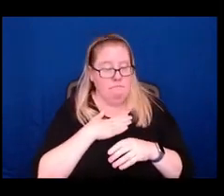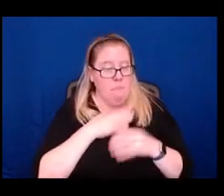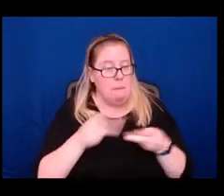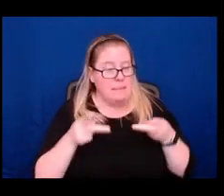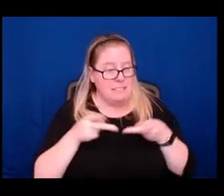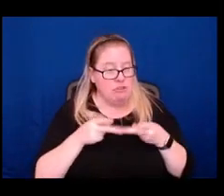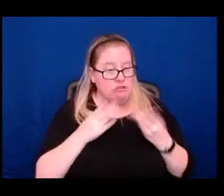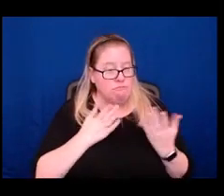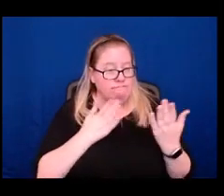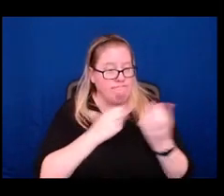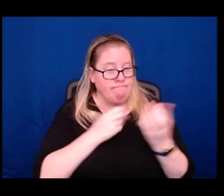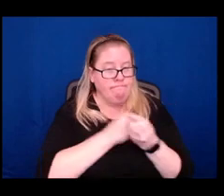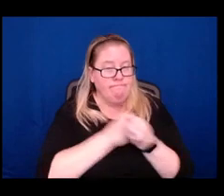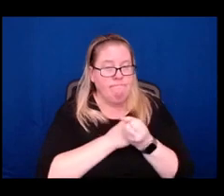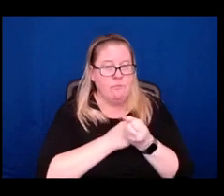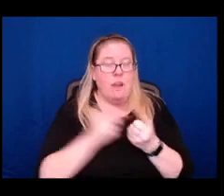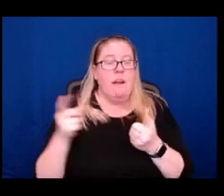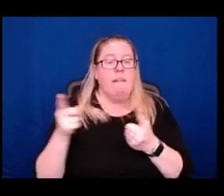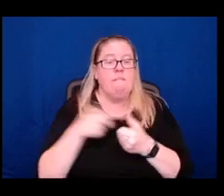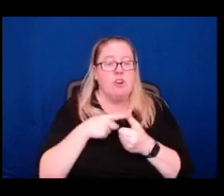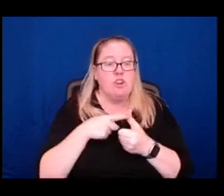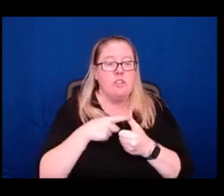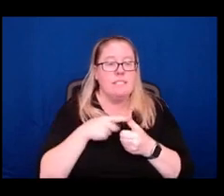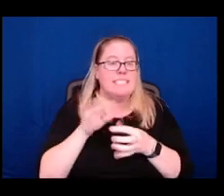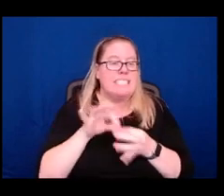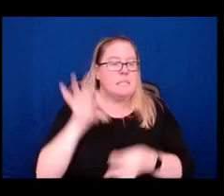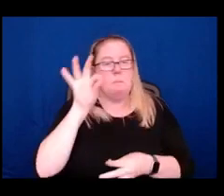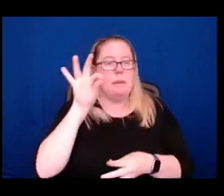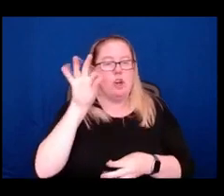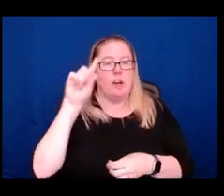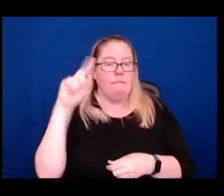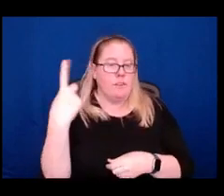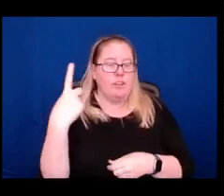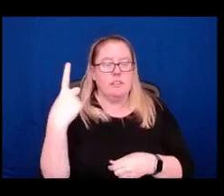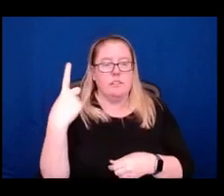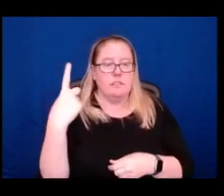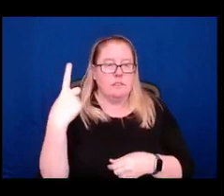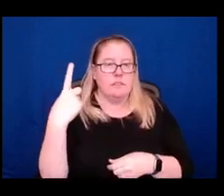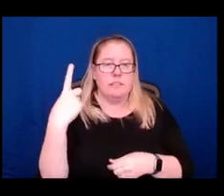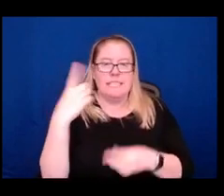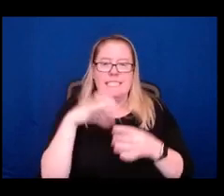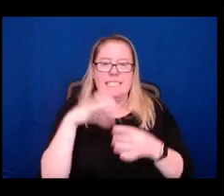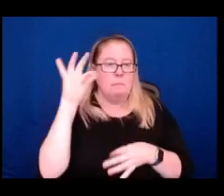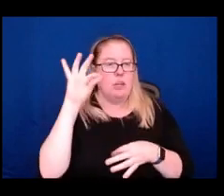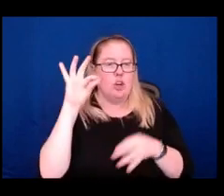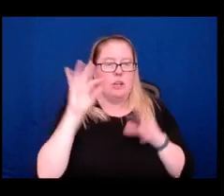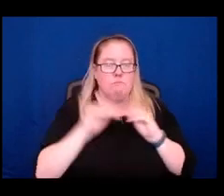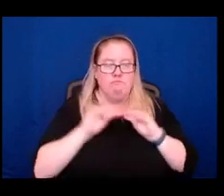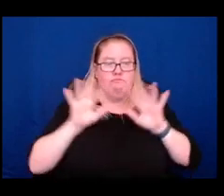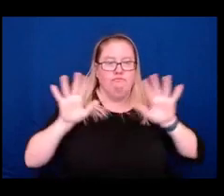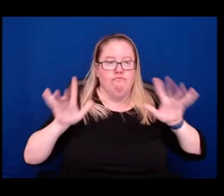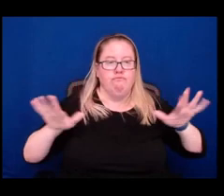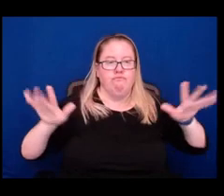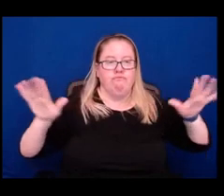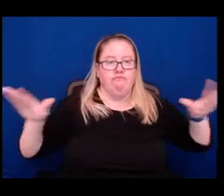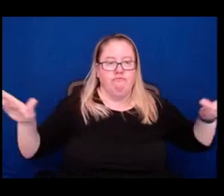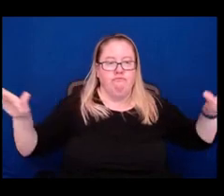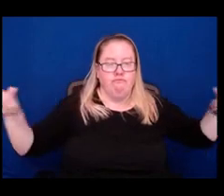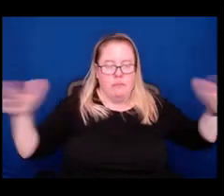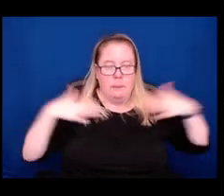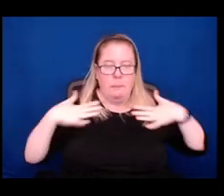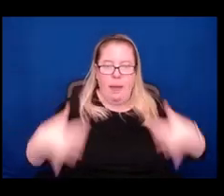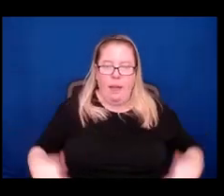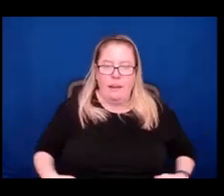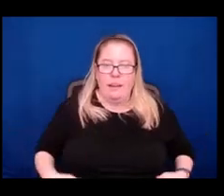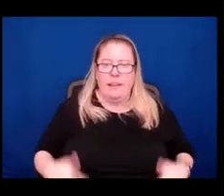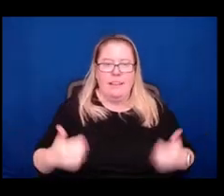all first, spirit first. Everything is spirit first. Spirit is what emanates, you know, the rest of the physical body, that this is just